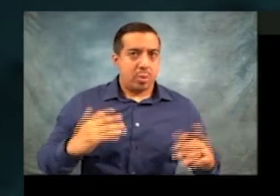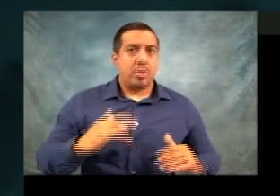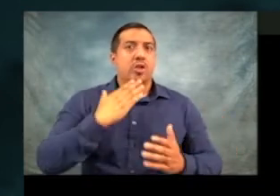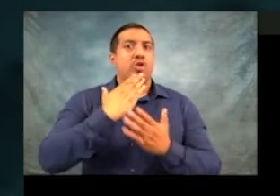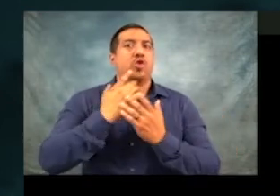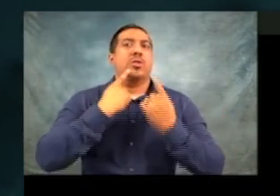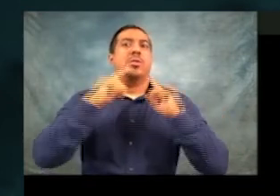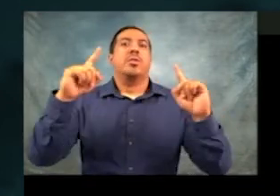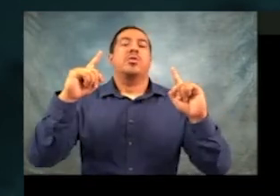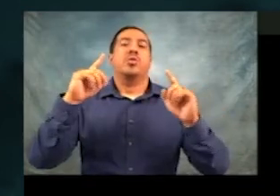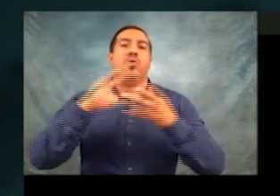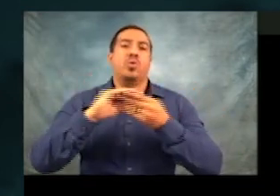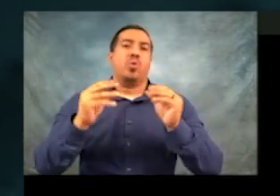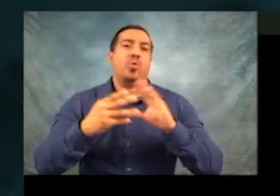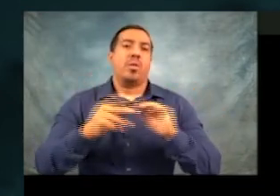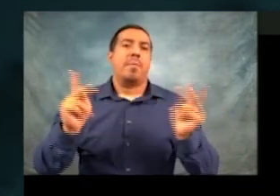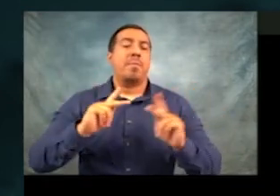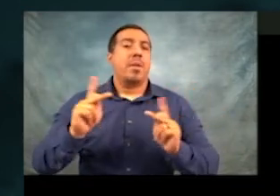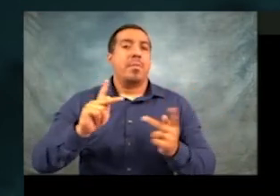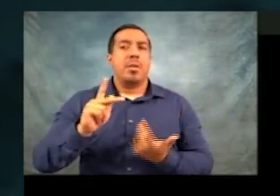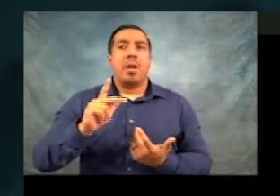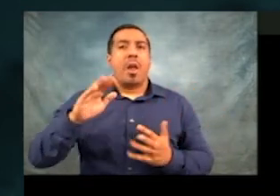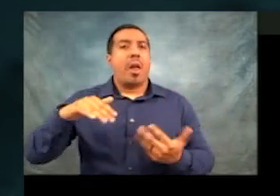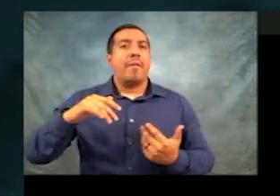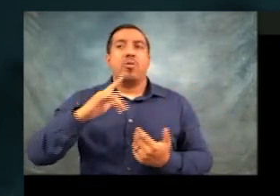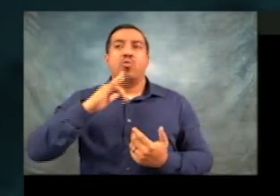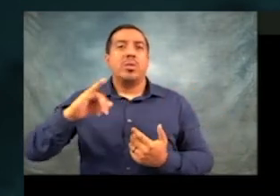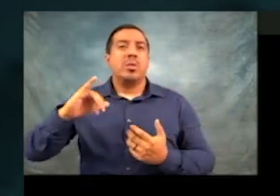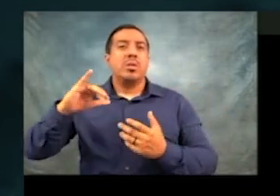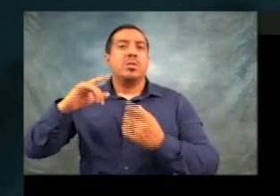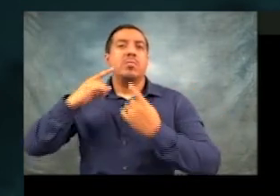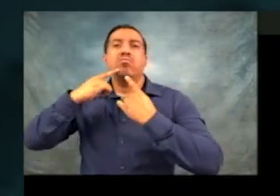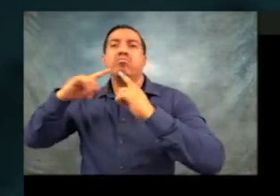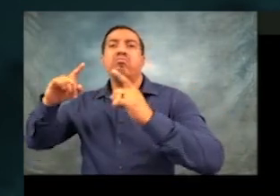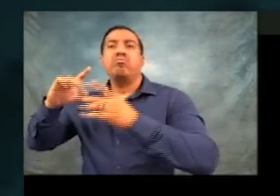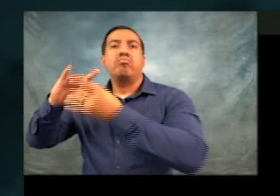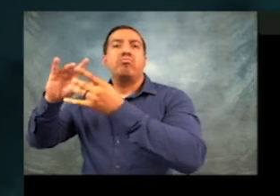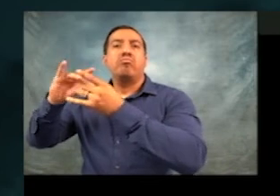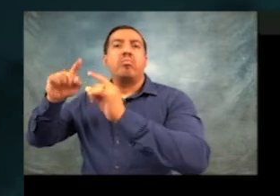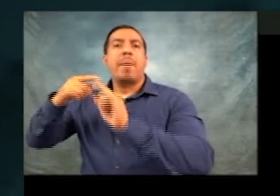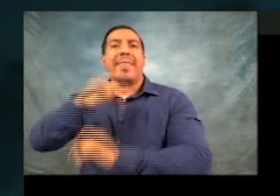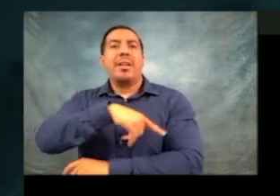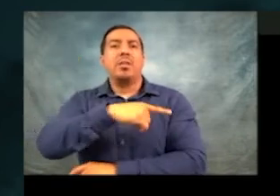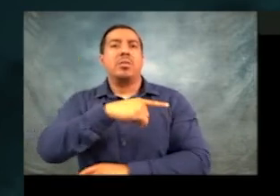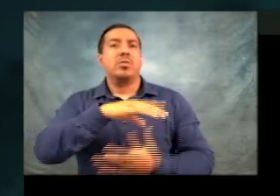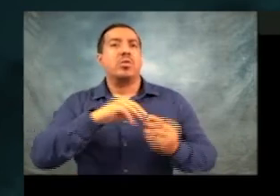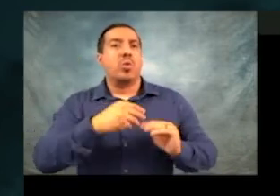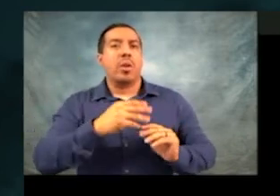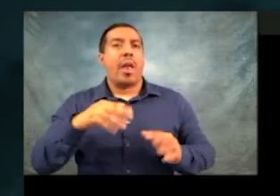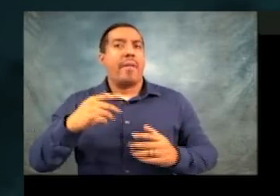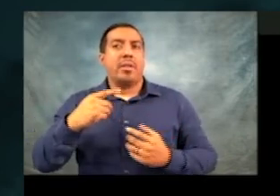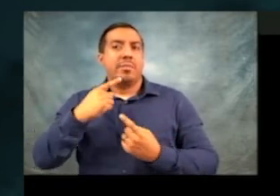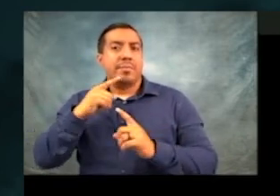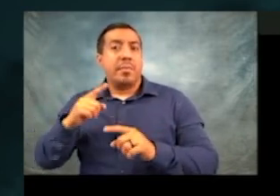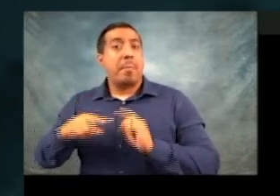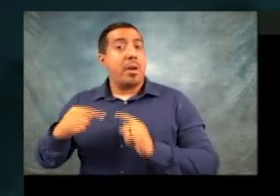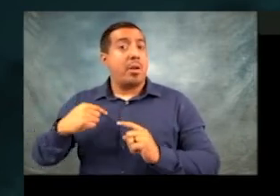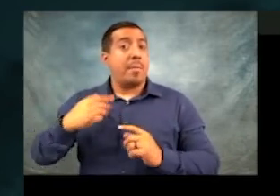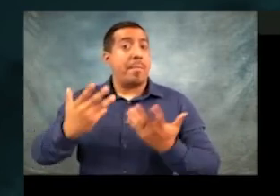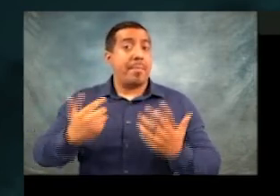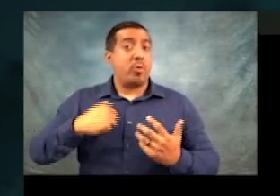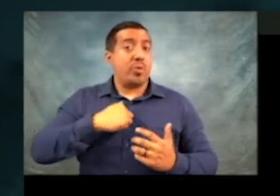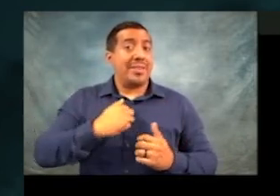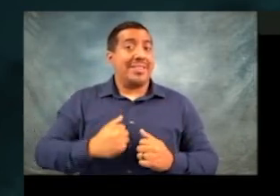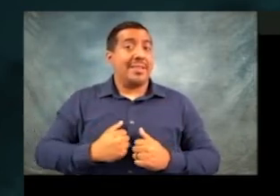great success story that many people just simply haven't told that story. But we probably saved some lives